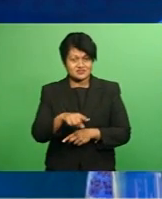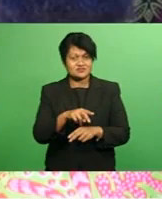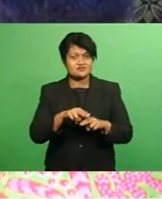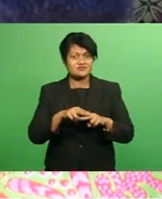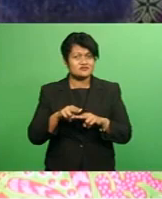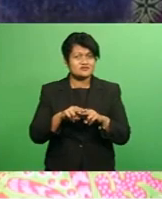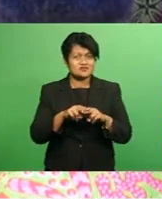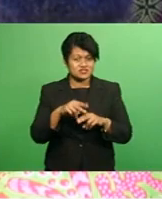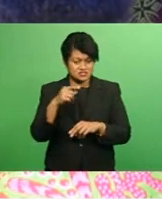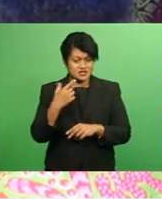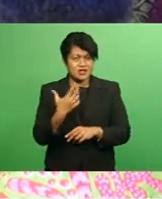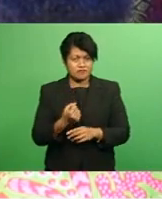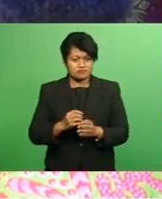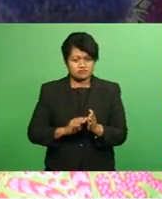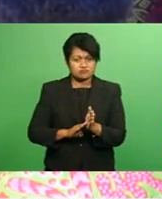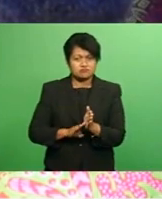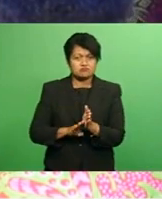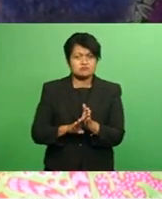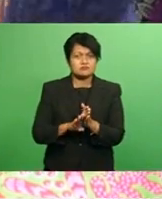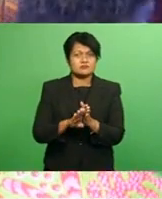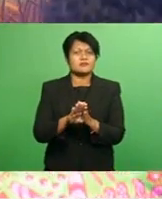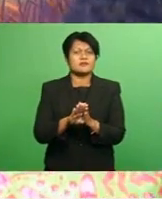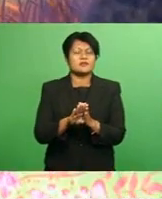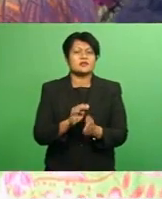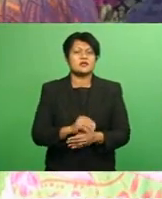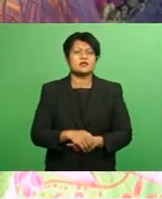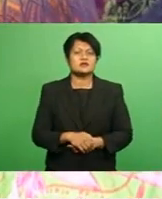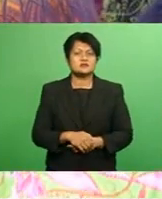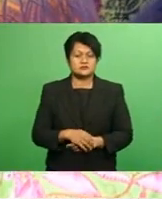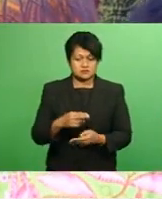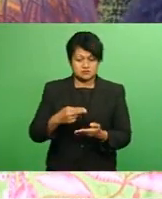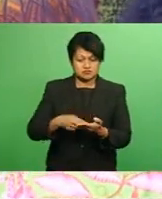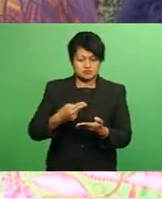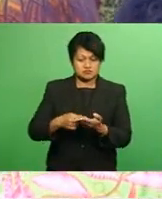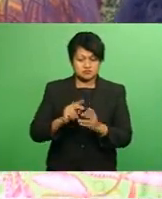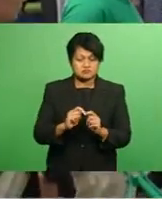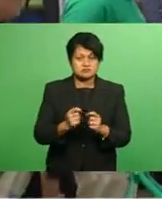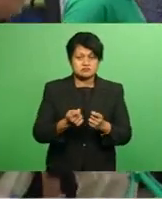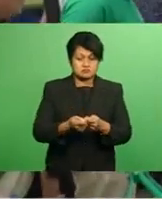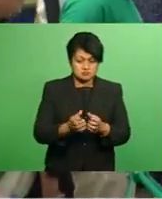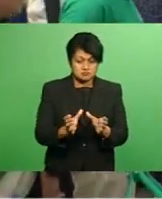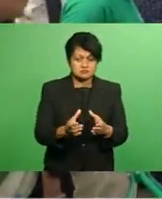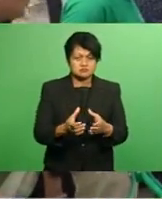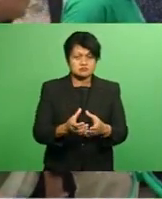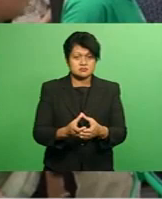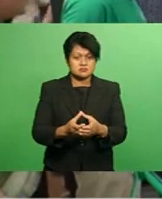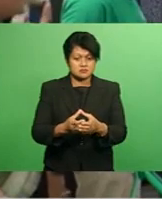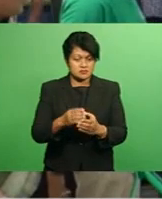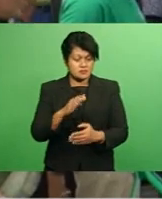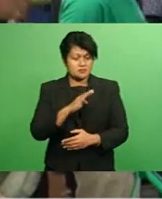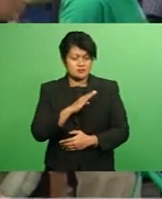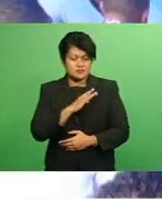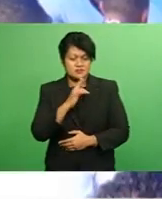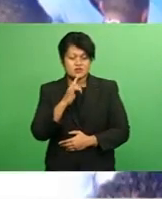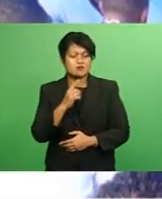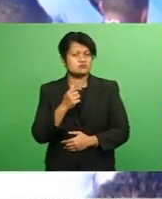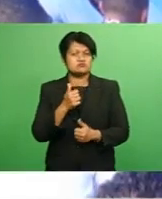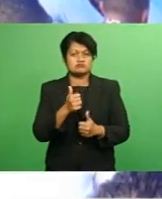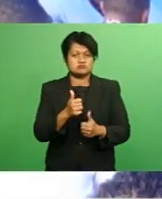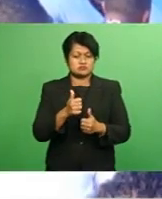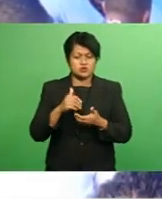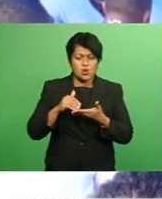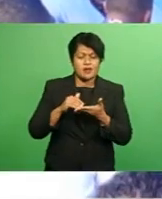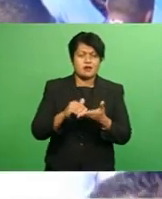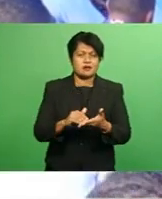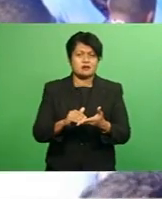increasing. The Bavu Communal Rice Scheme, the Prime Minister says, is a first-of-its-kind initiative to help farmers